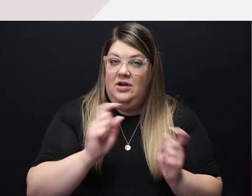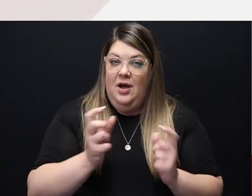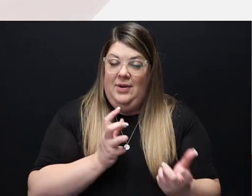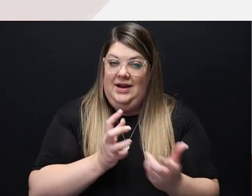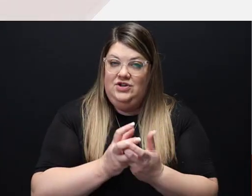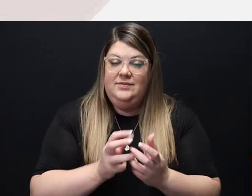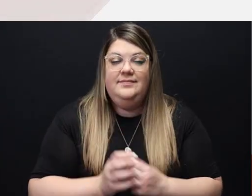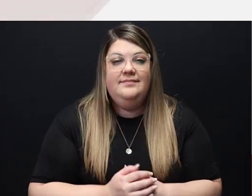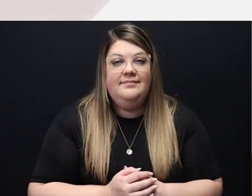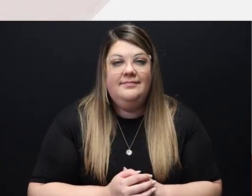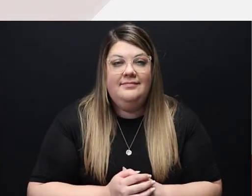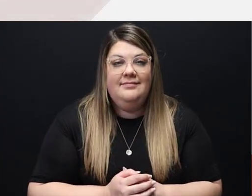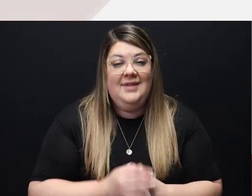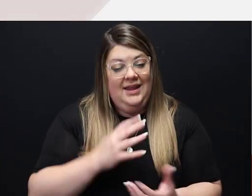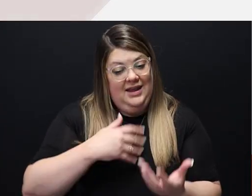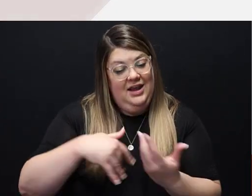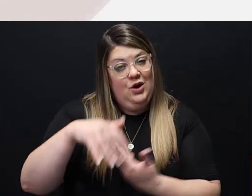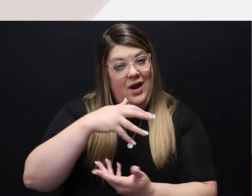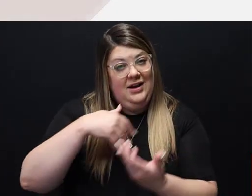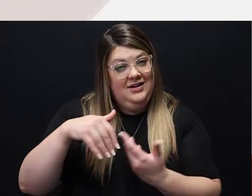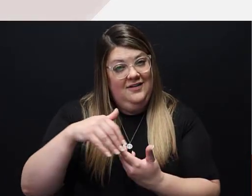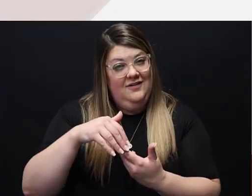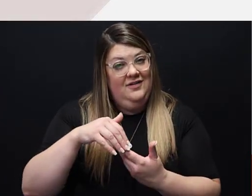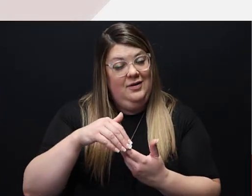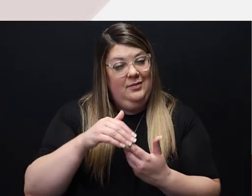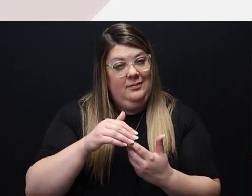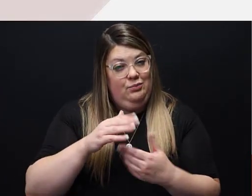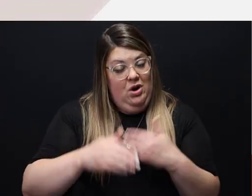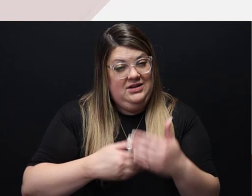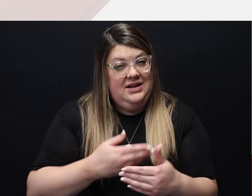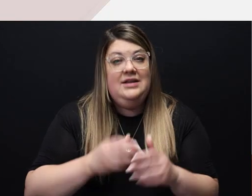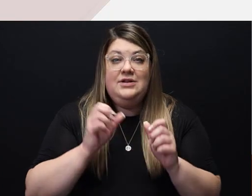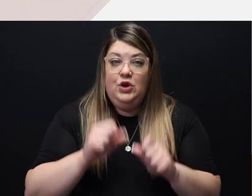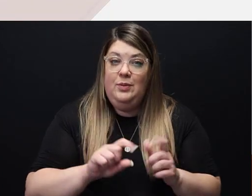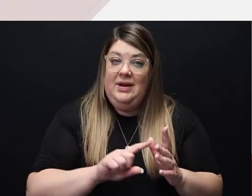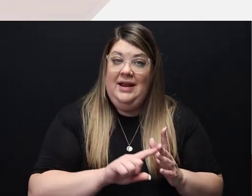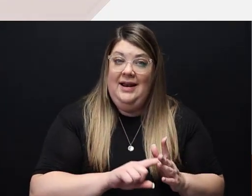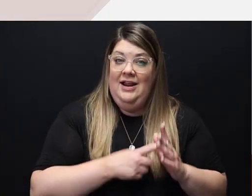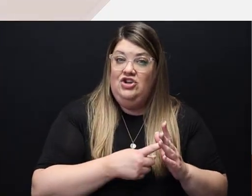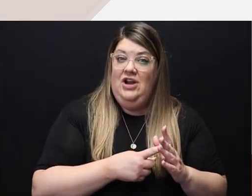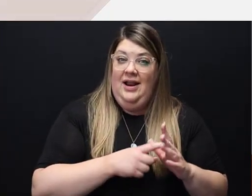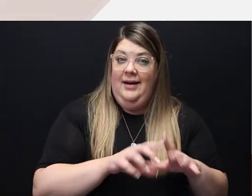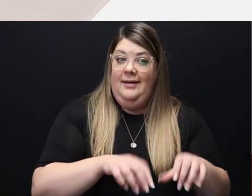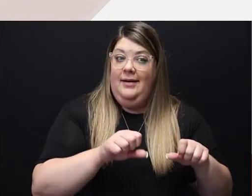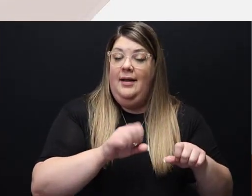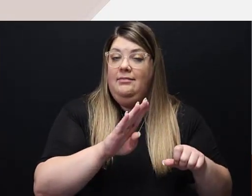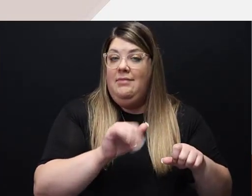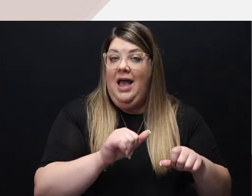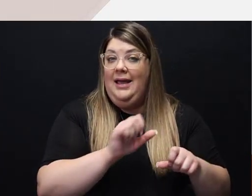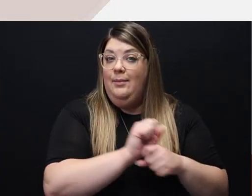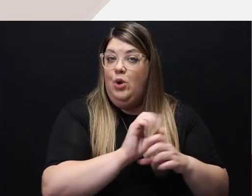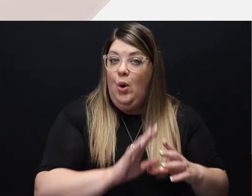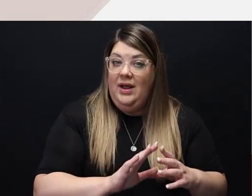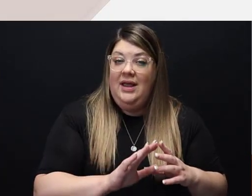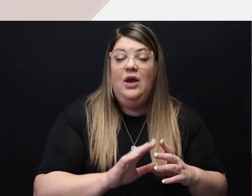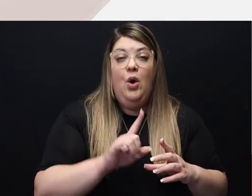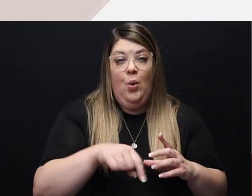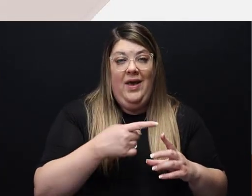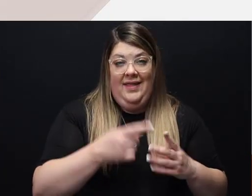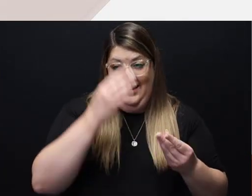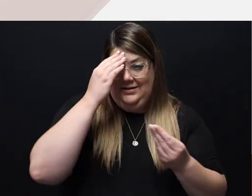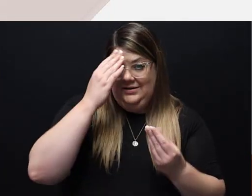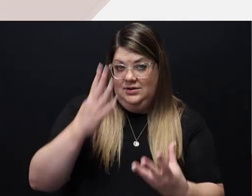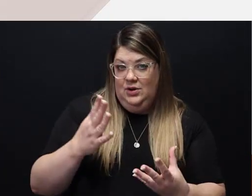accommodation. The interactive process may be initiated by the employee when he or she discloses or